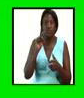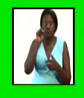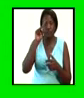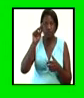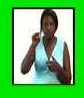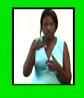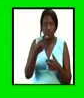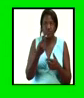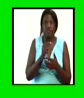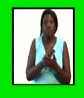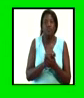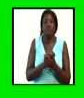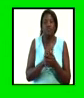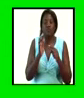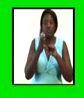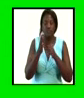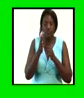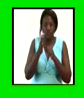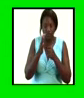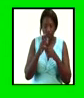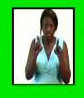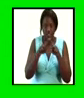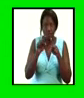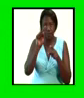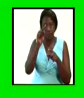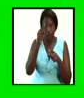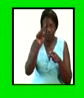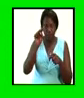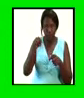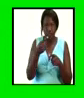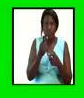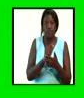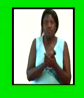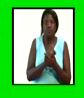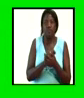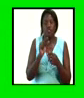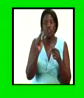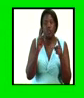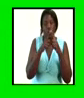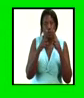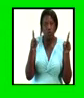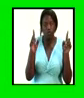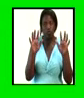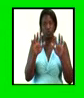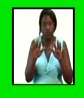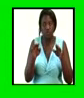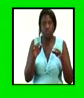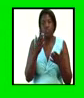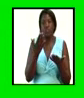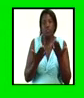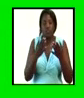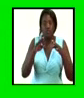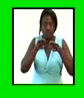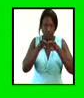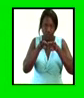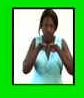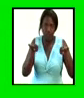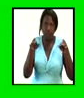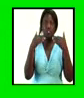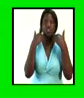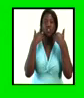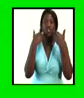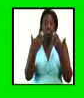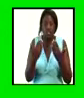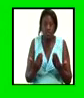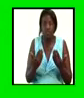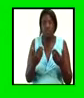semicolon, which is a full stop and a comma. The semicolon is a long pause that balances two equally important, related,